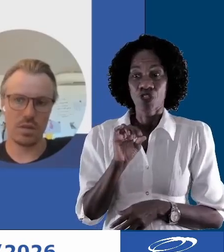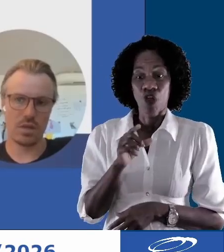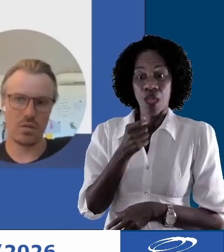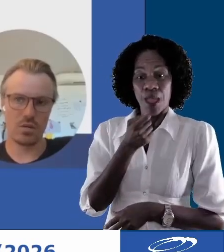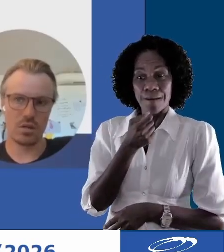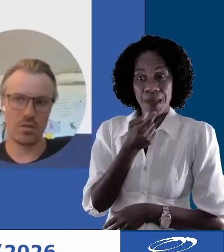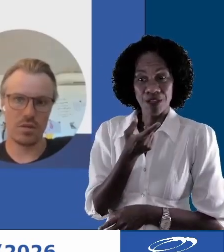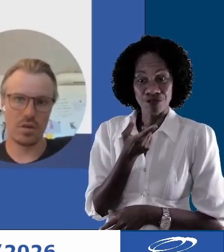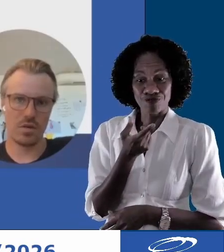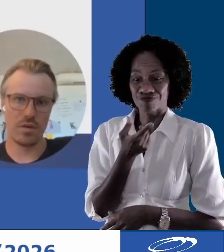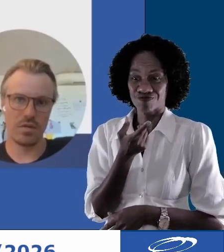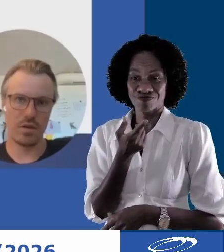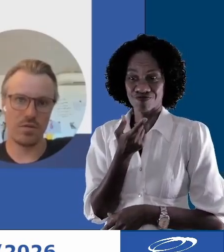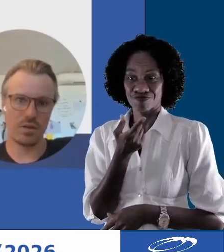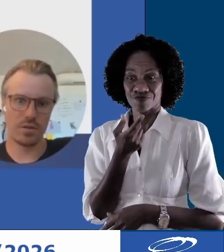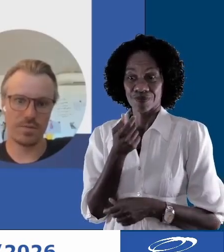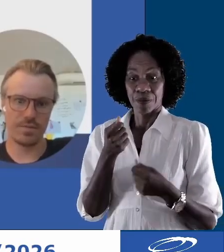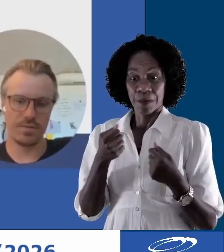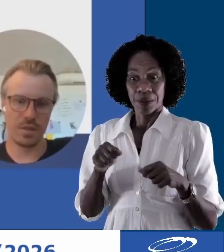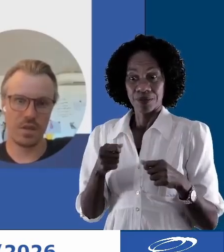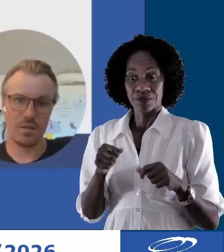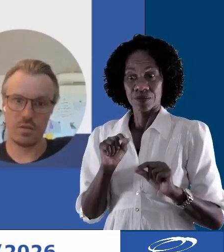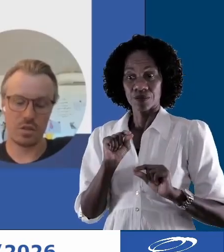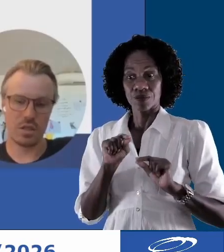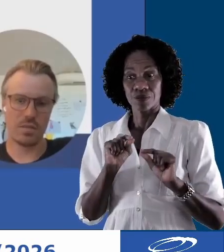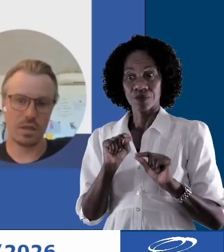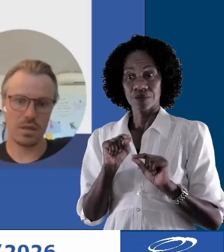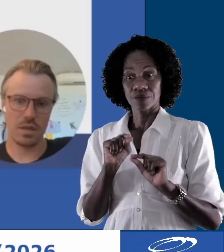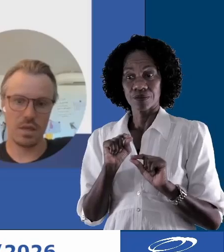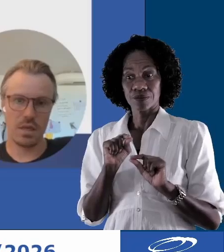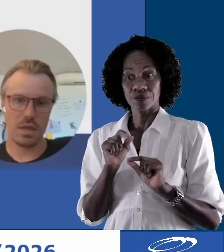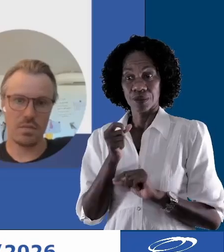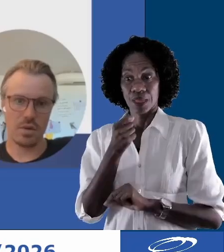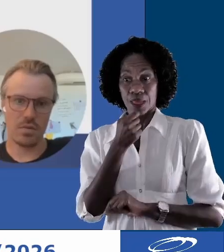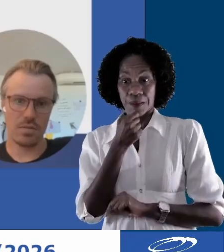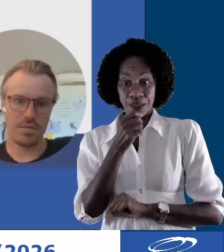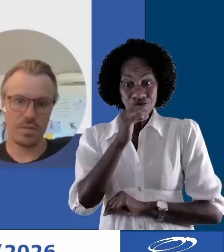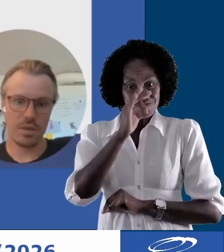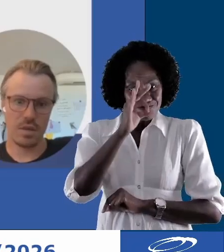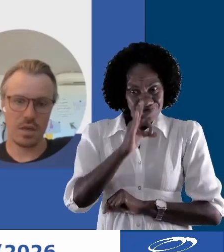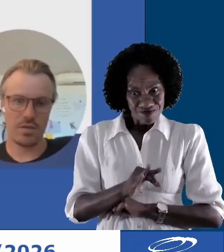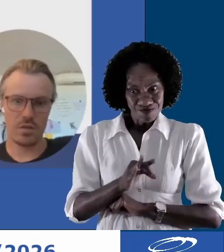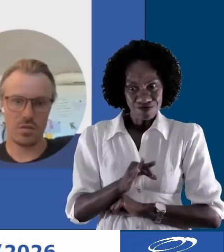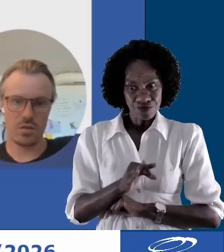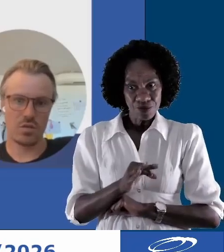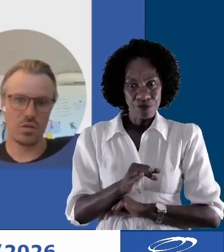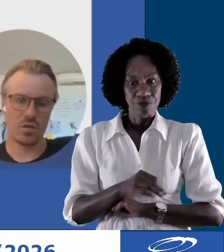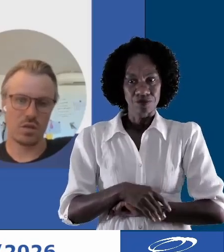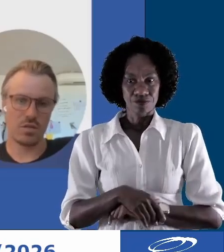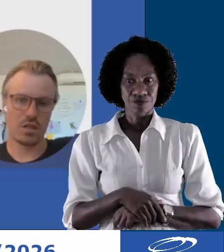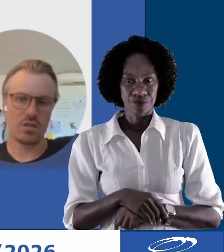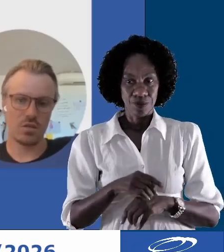systemic and local delivery are very different. For systemic, in bone, after